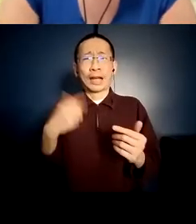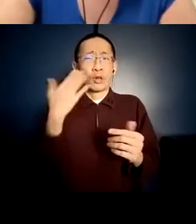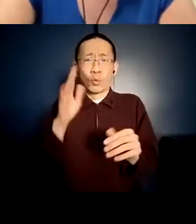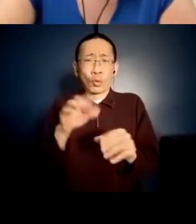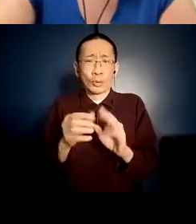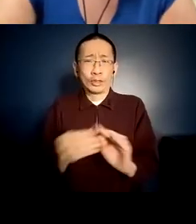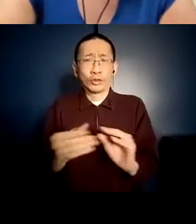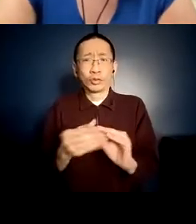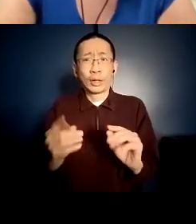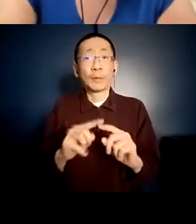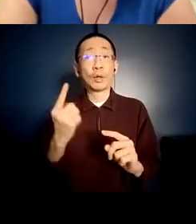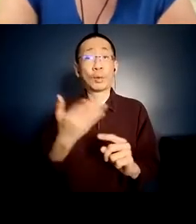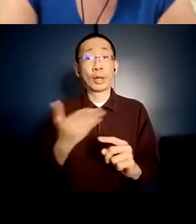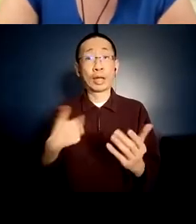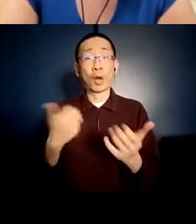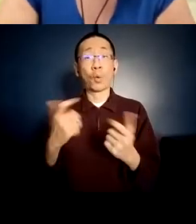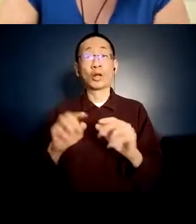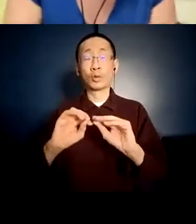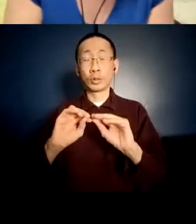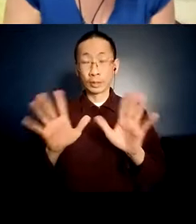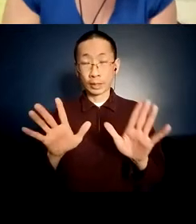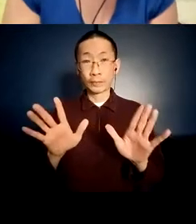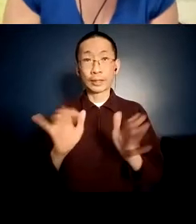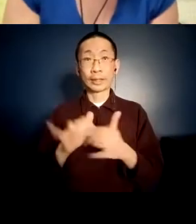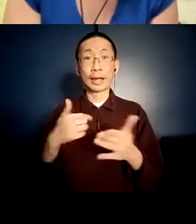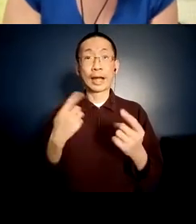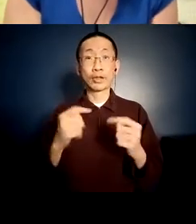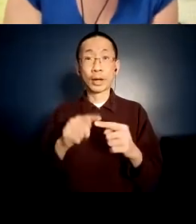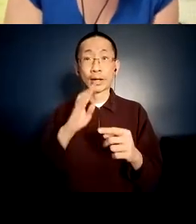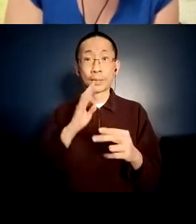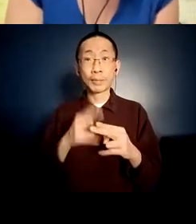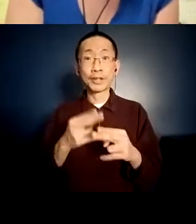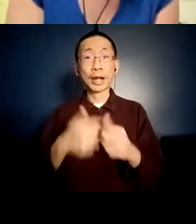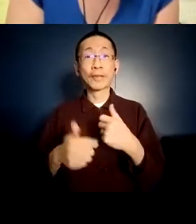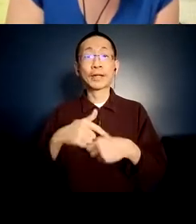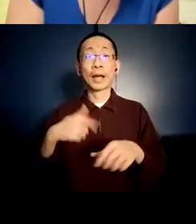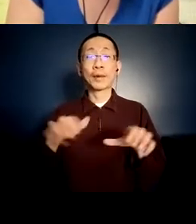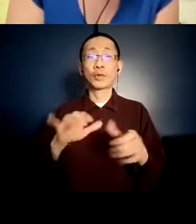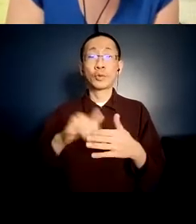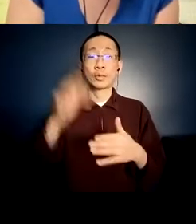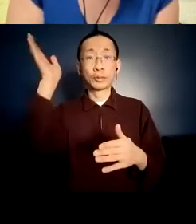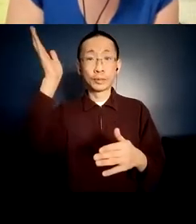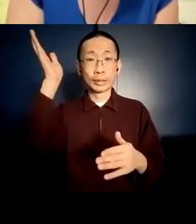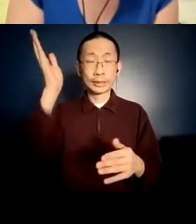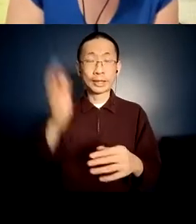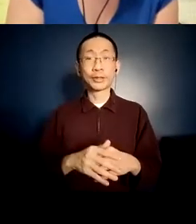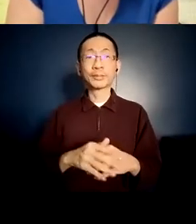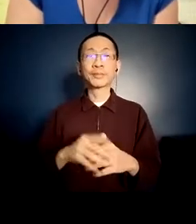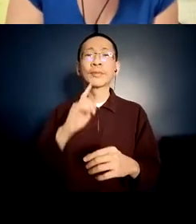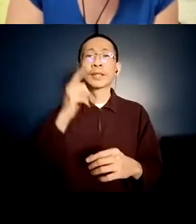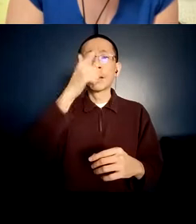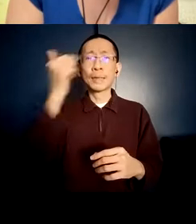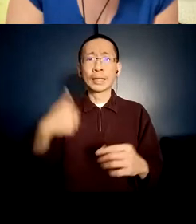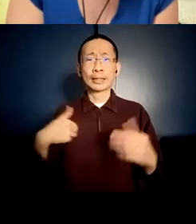one thing I do want to make clear that I try to mention every time I do one of these presentations is because I